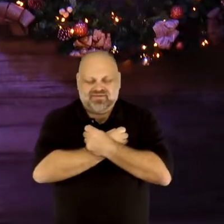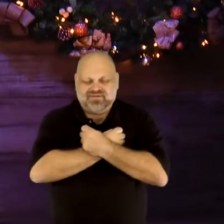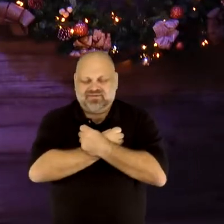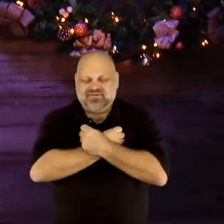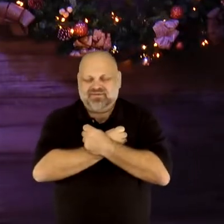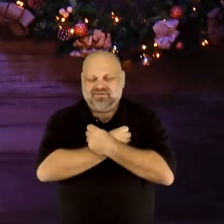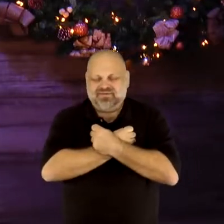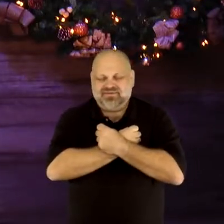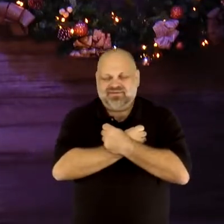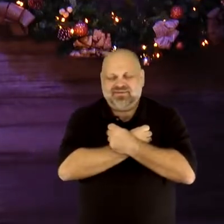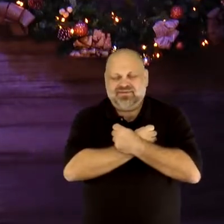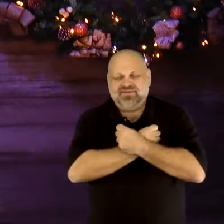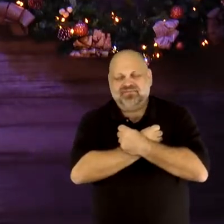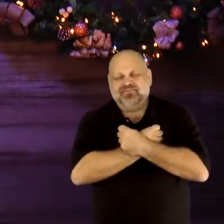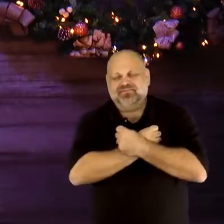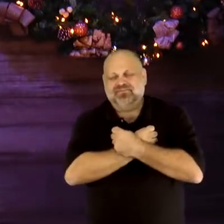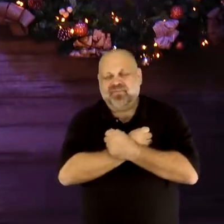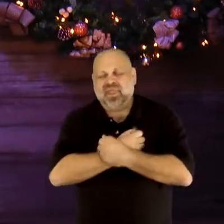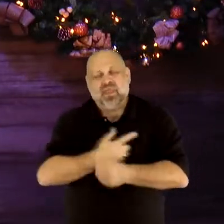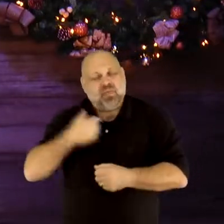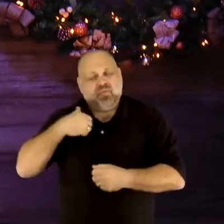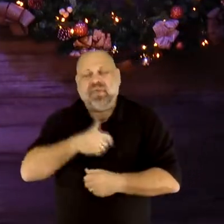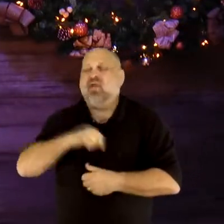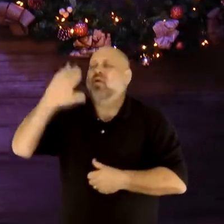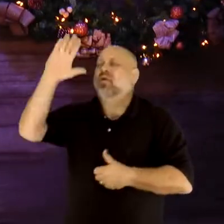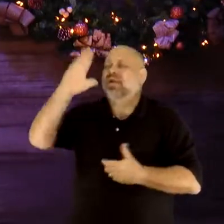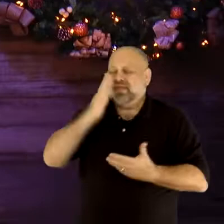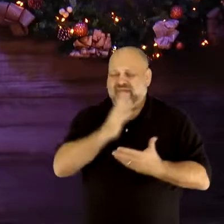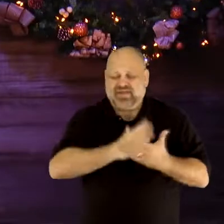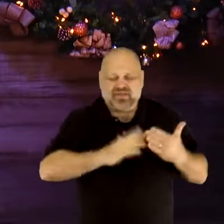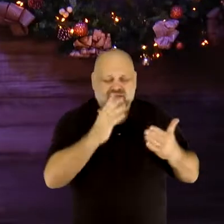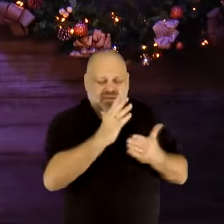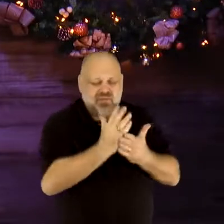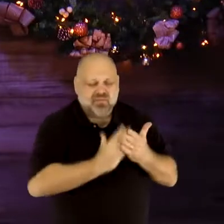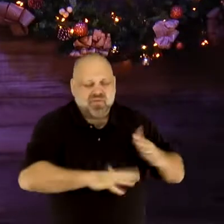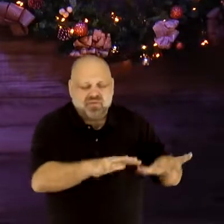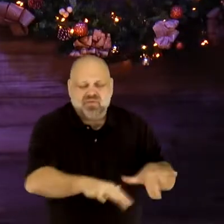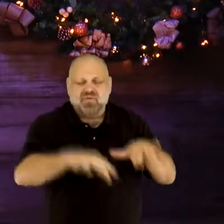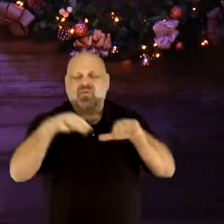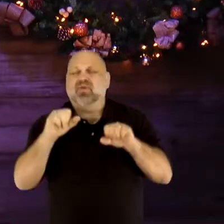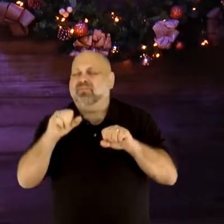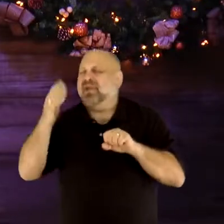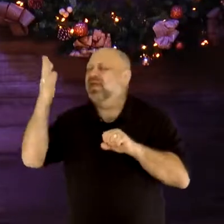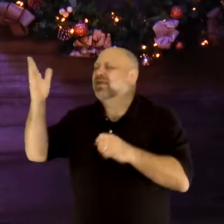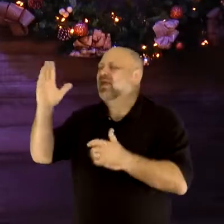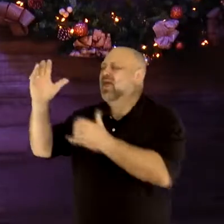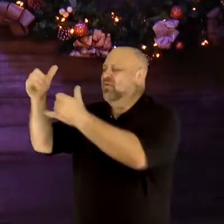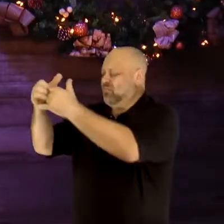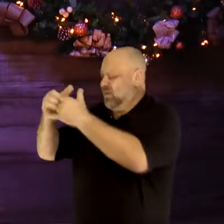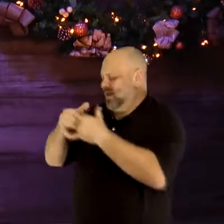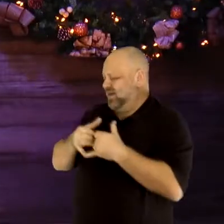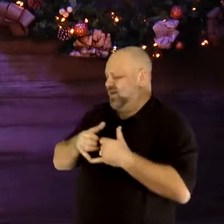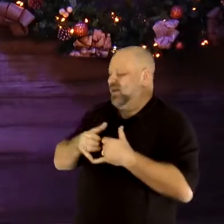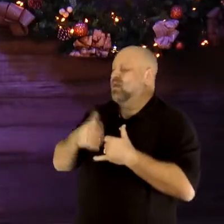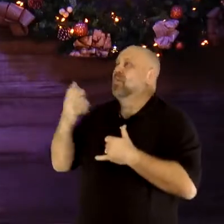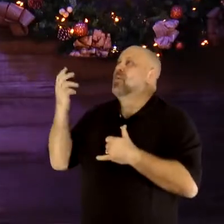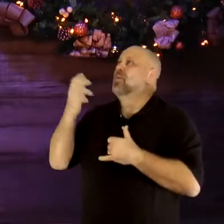loves us. And we are His portion and He is